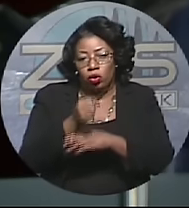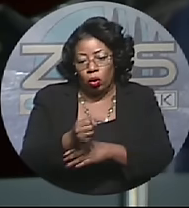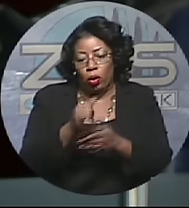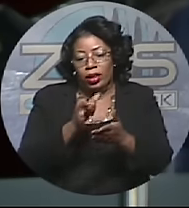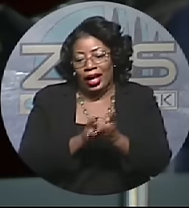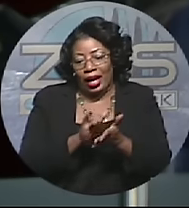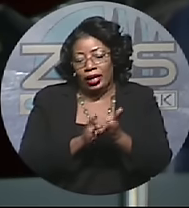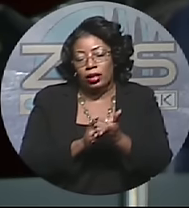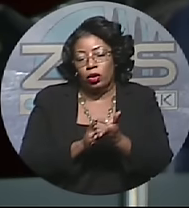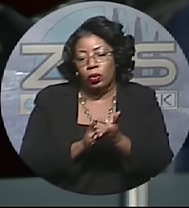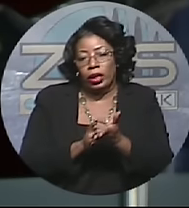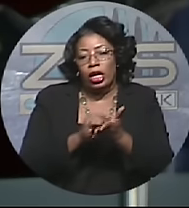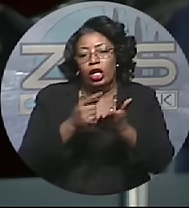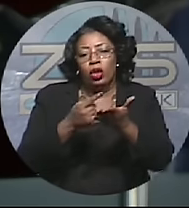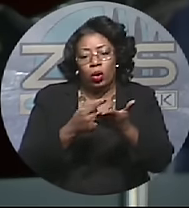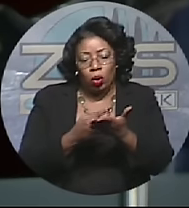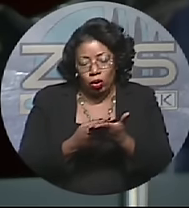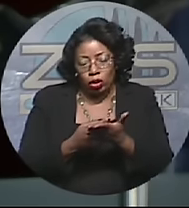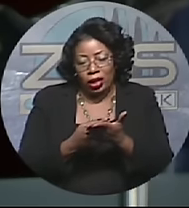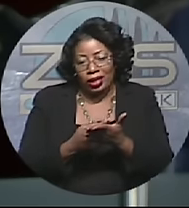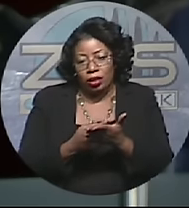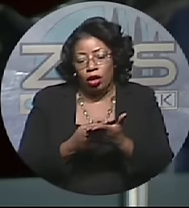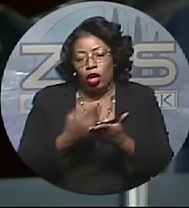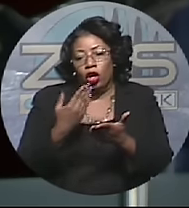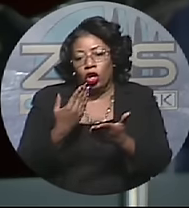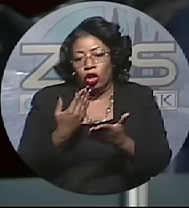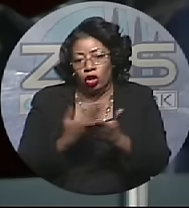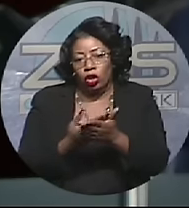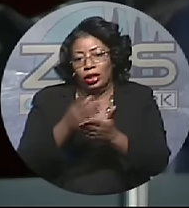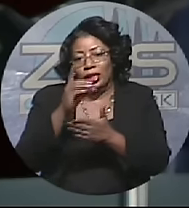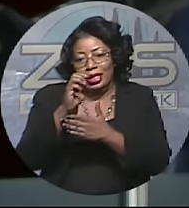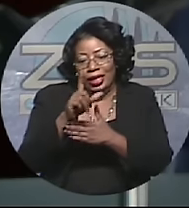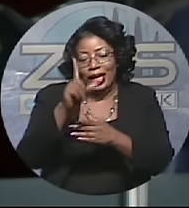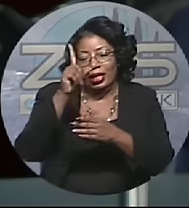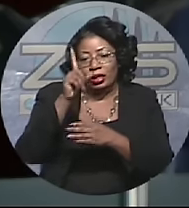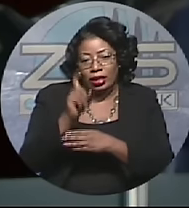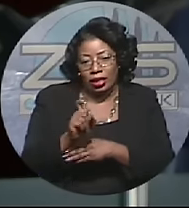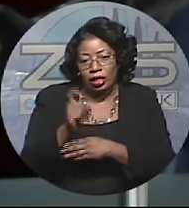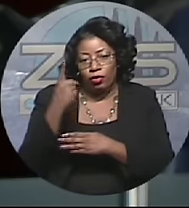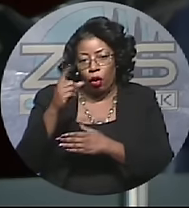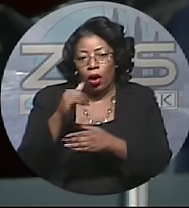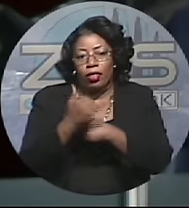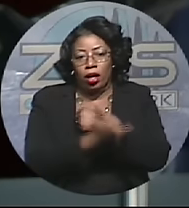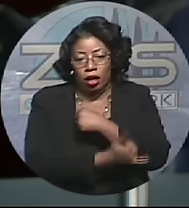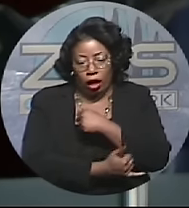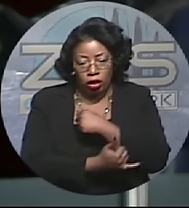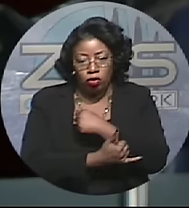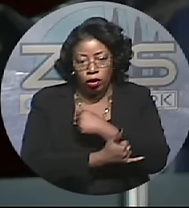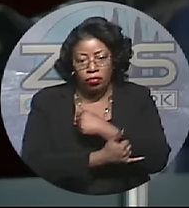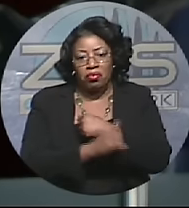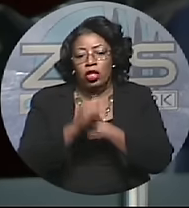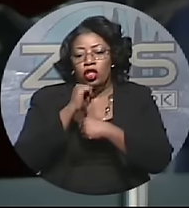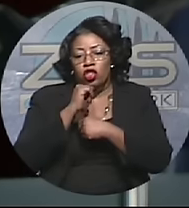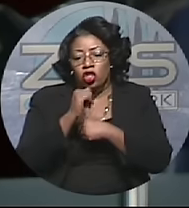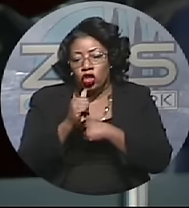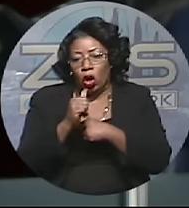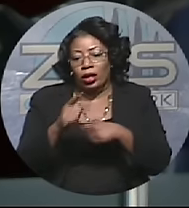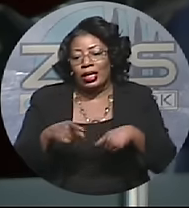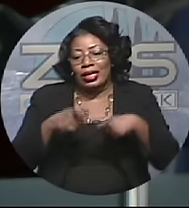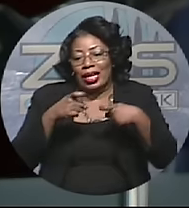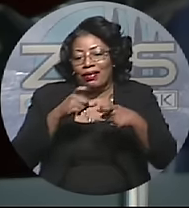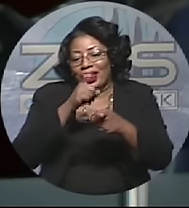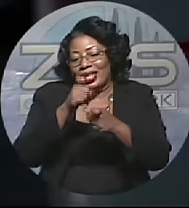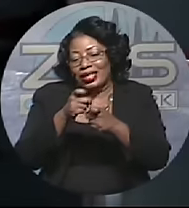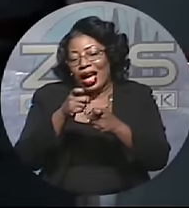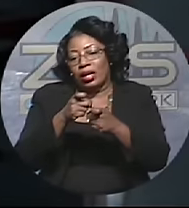negotiate a deal that really met the needs of the country. Now, Hill didn't provide an exact figure on the cost of repairs